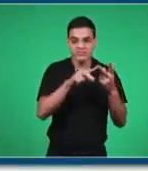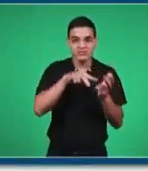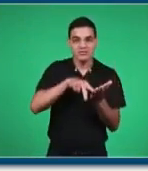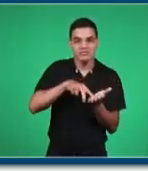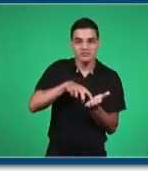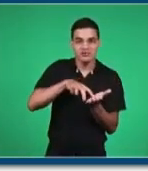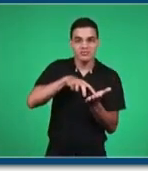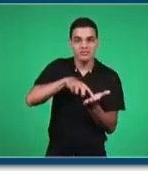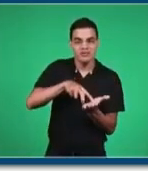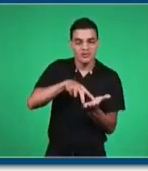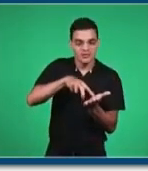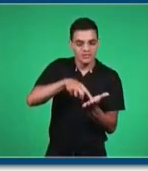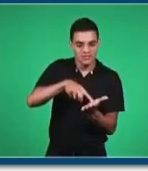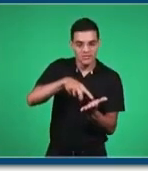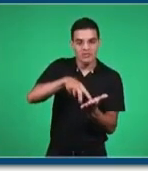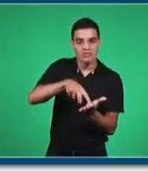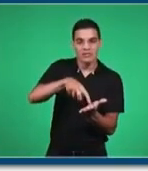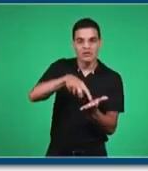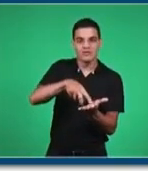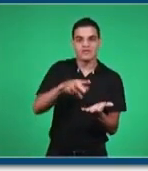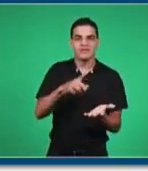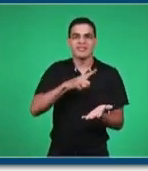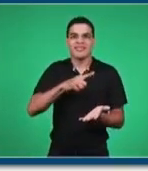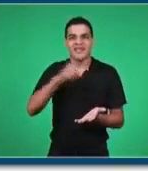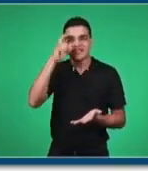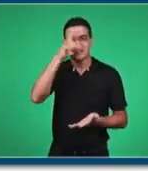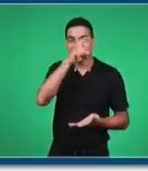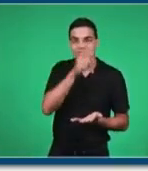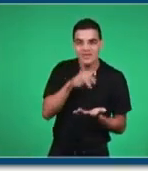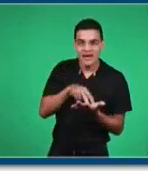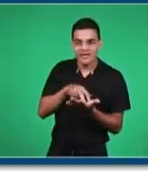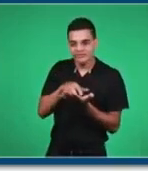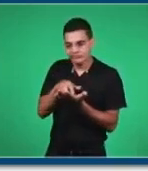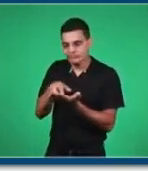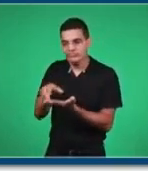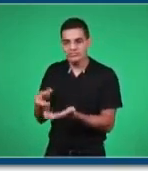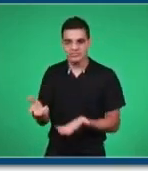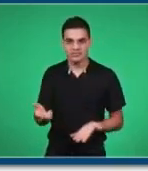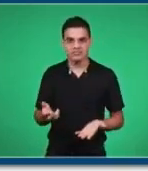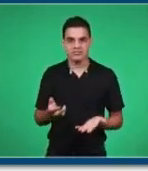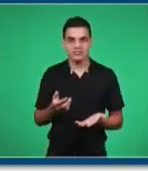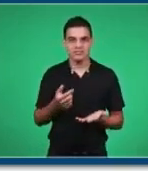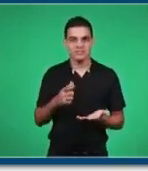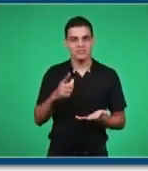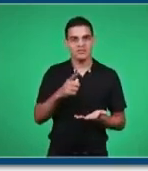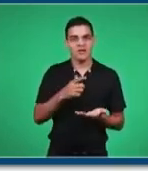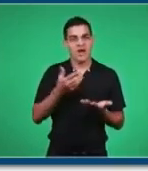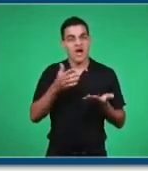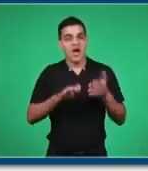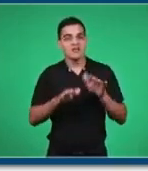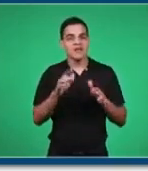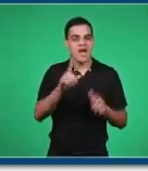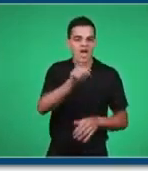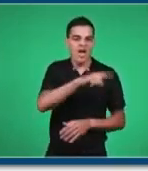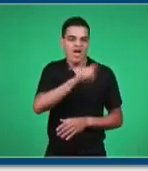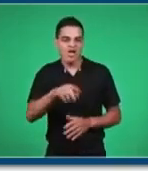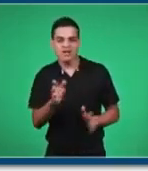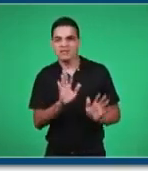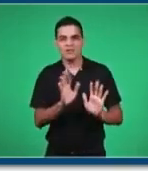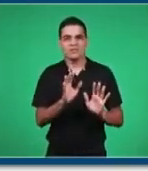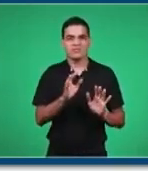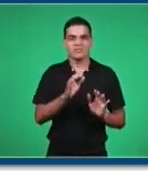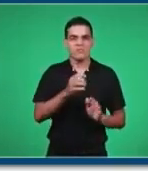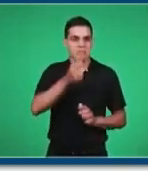Those who, the ones who can't walk, the paralytic, are the ones who can't walk correctly, can't walk straight in the path of the